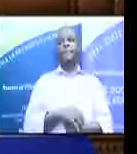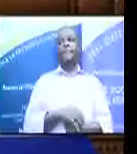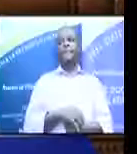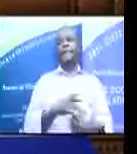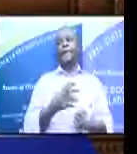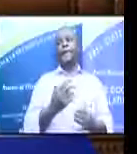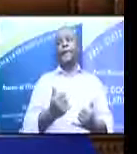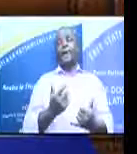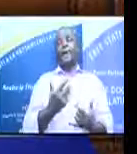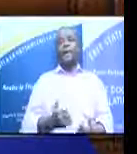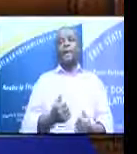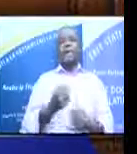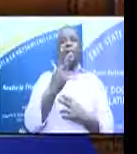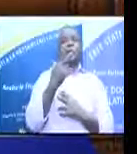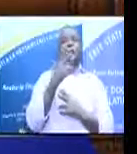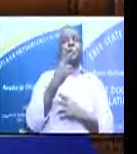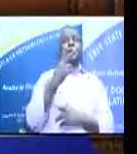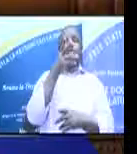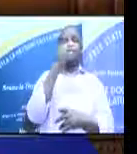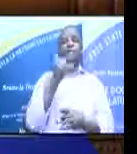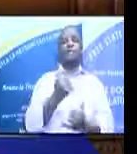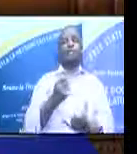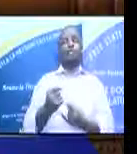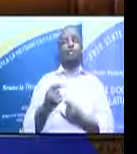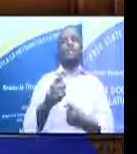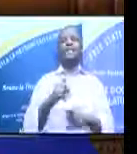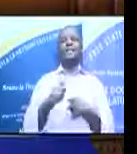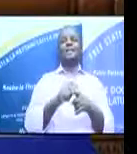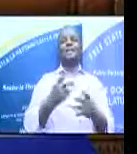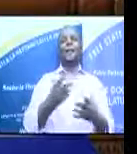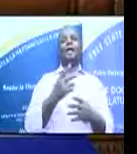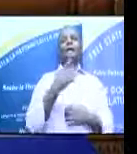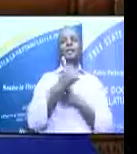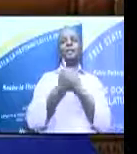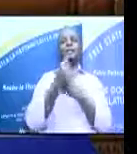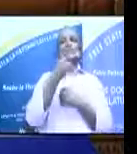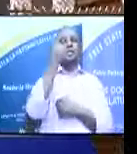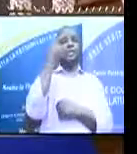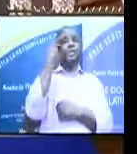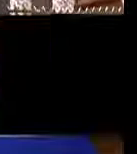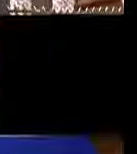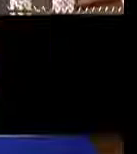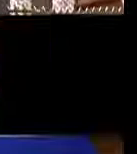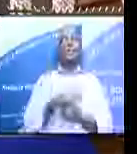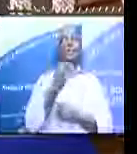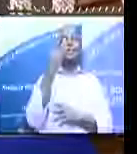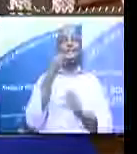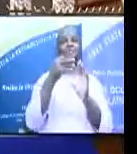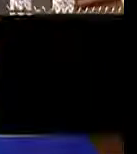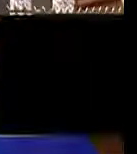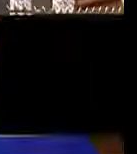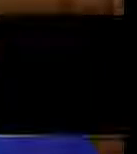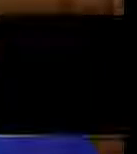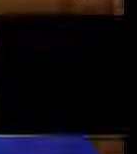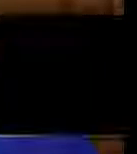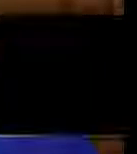Speaker, we had 8 students who pursued their training in China, and 3 of them were supposed to be doing